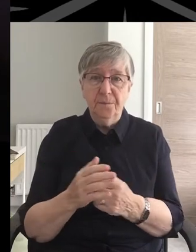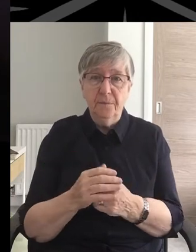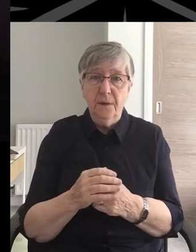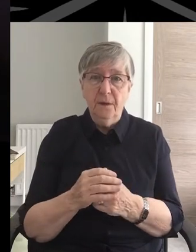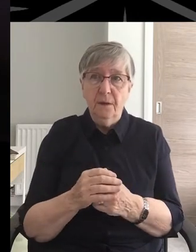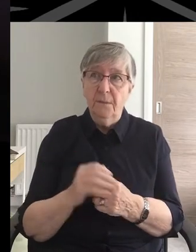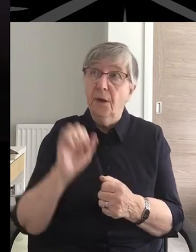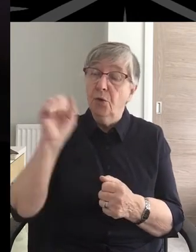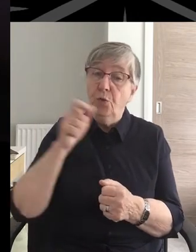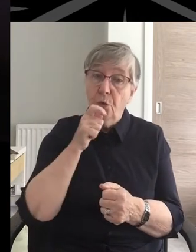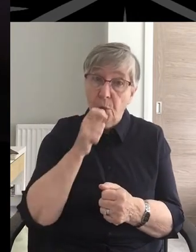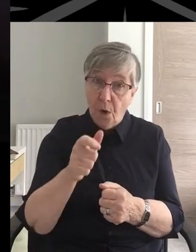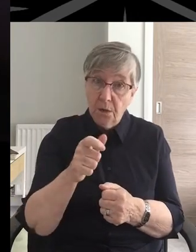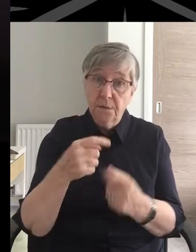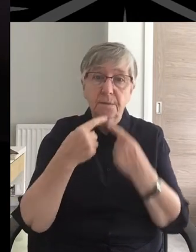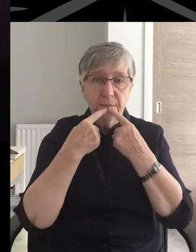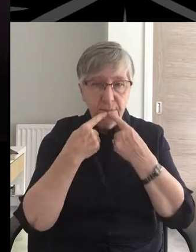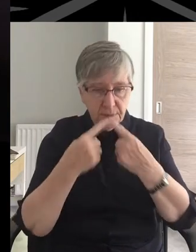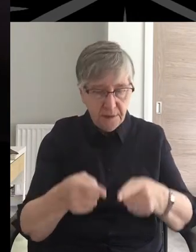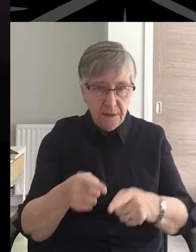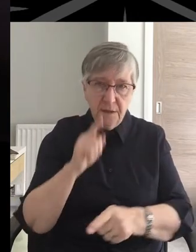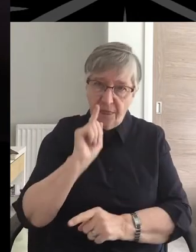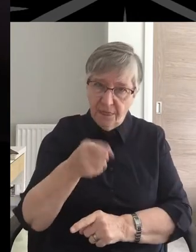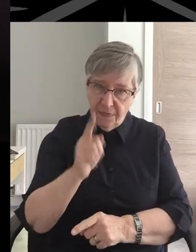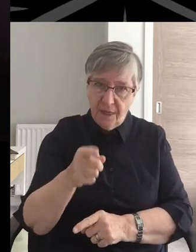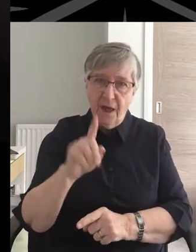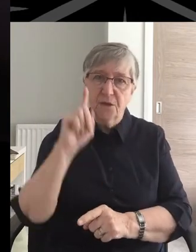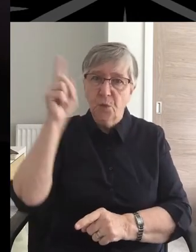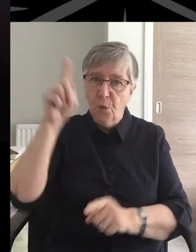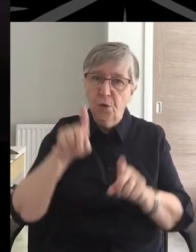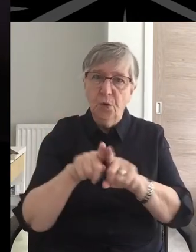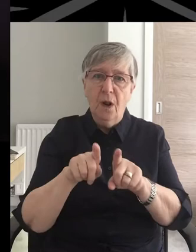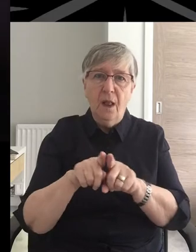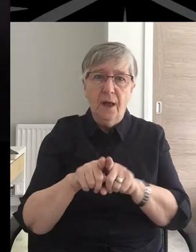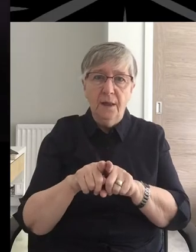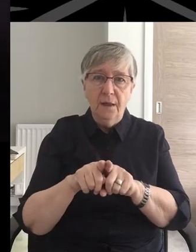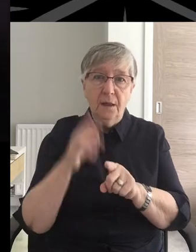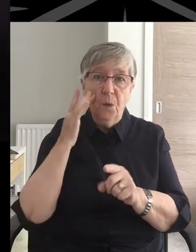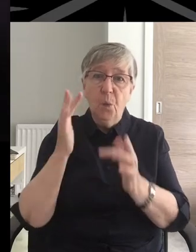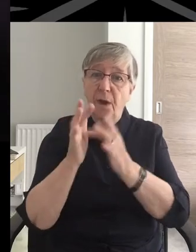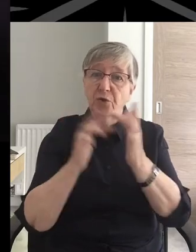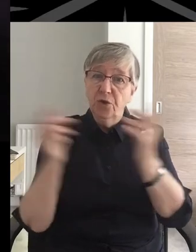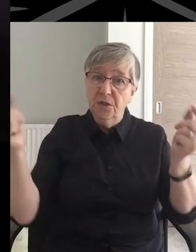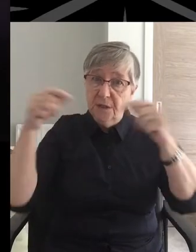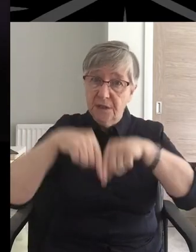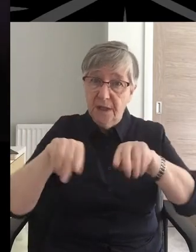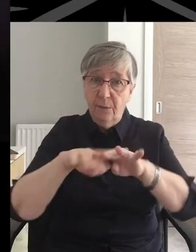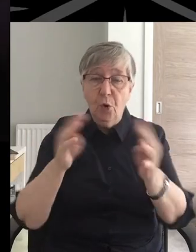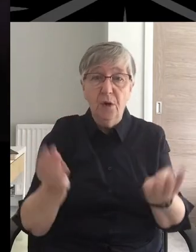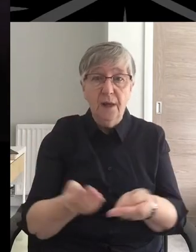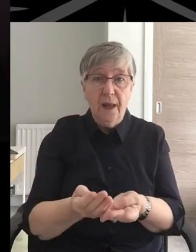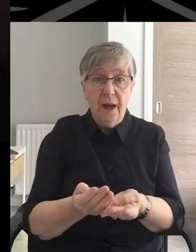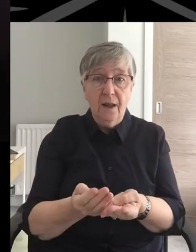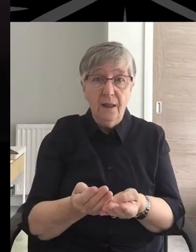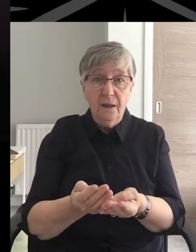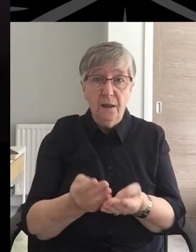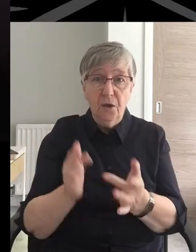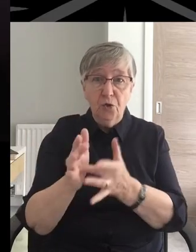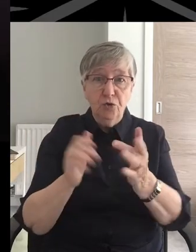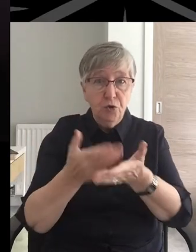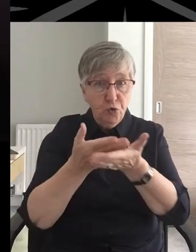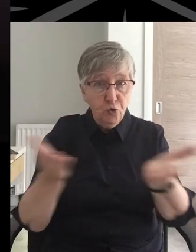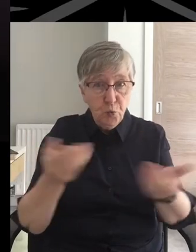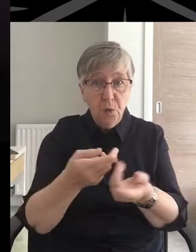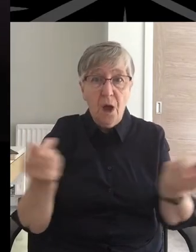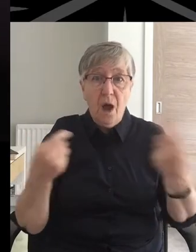But your word declares that that's what you're like. And when Jesus came on earth as one of us, he showed us that's